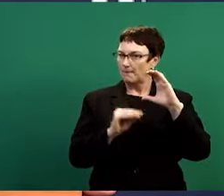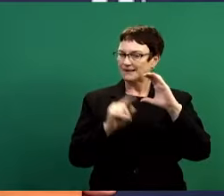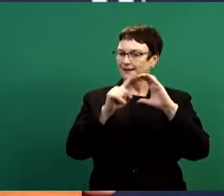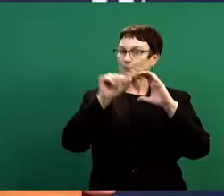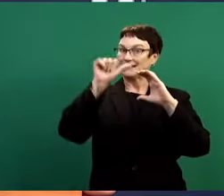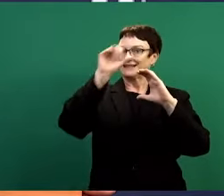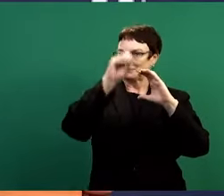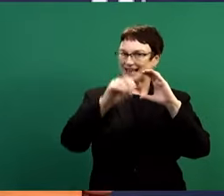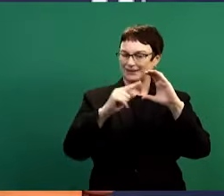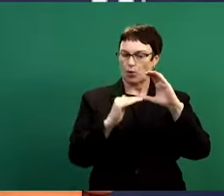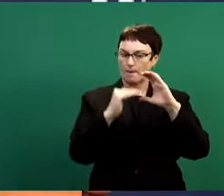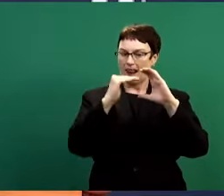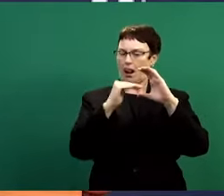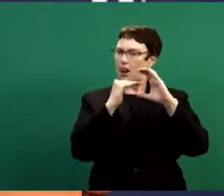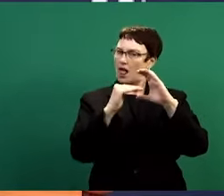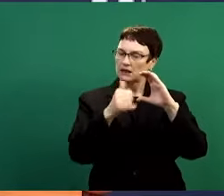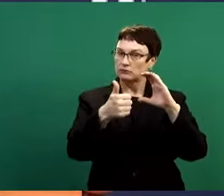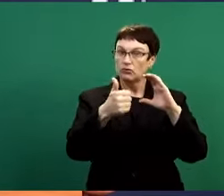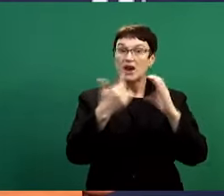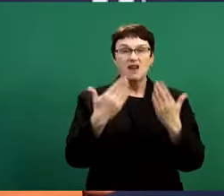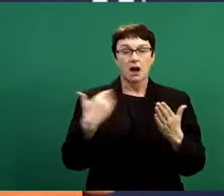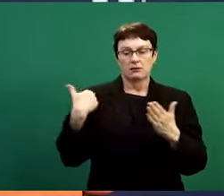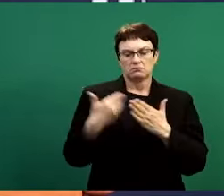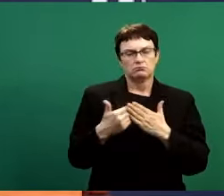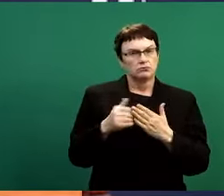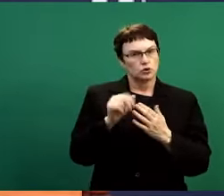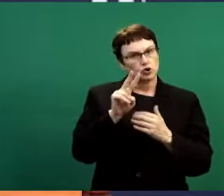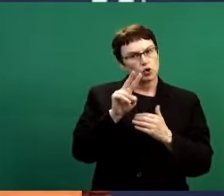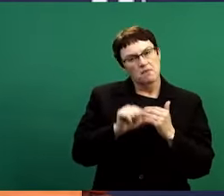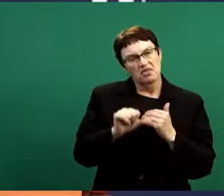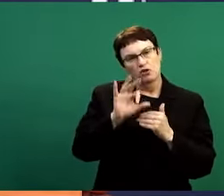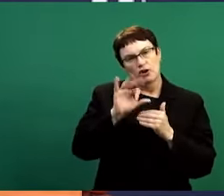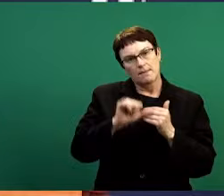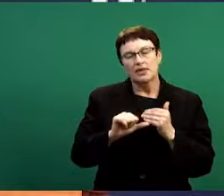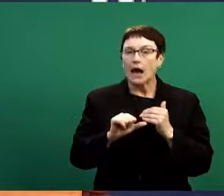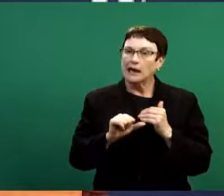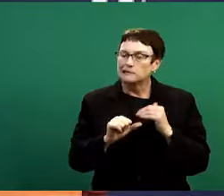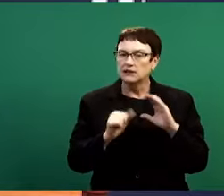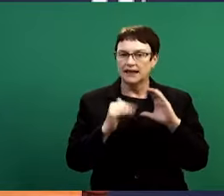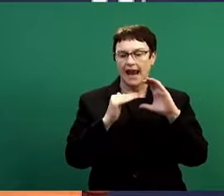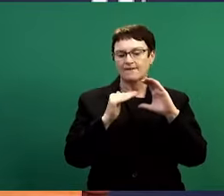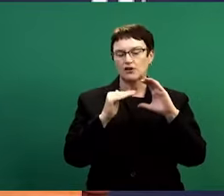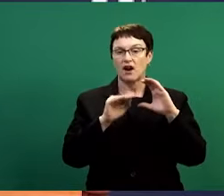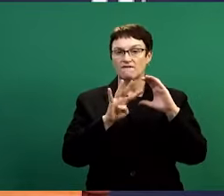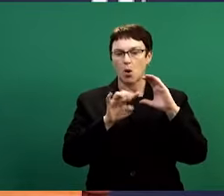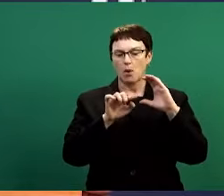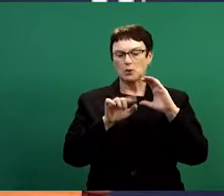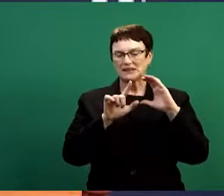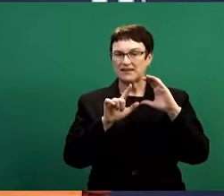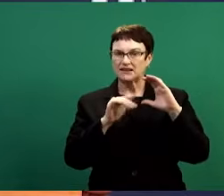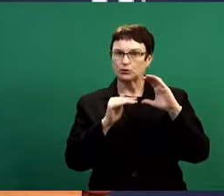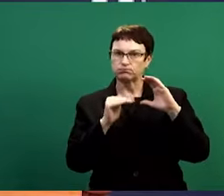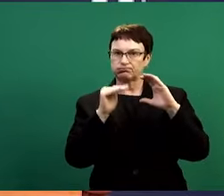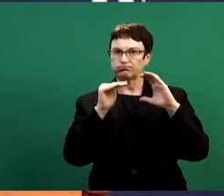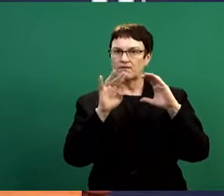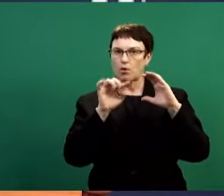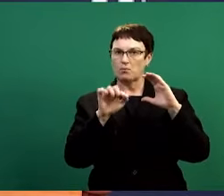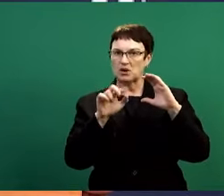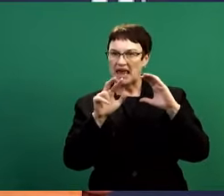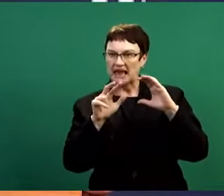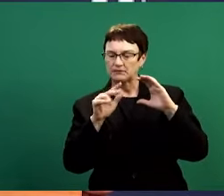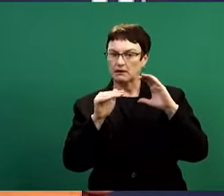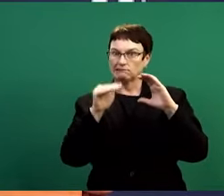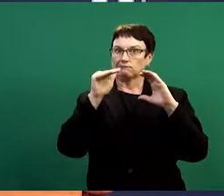seen now 2 months where the 3 months where the inflation ticked up from 4.7 to 4.8, from 4.8